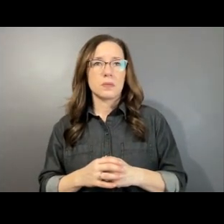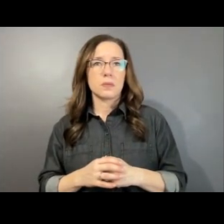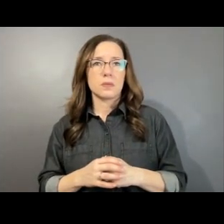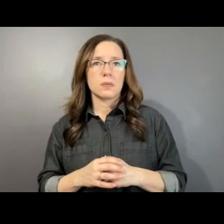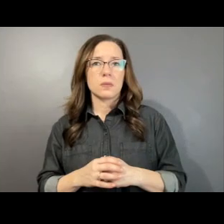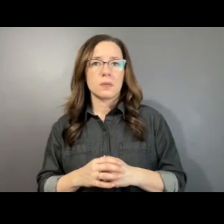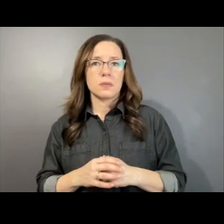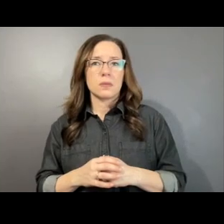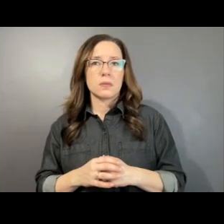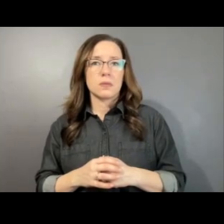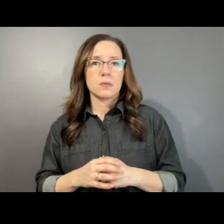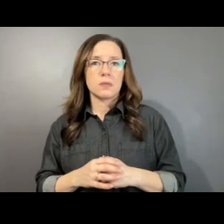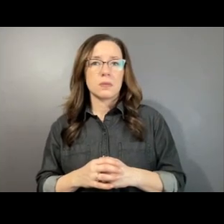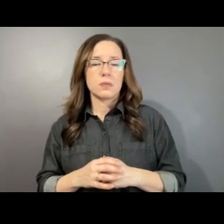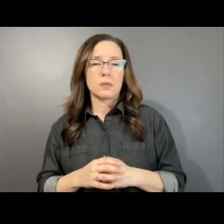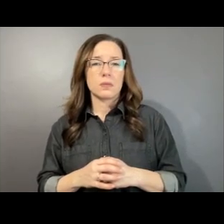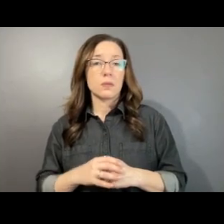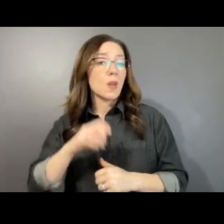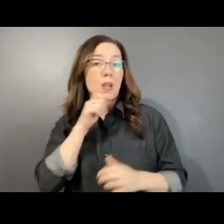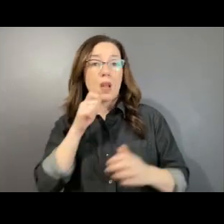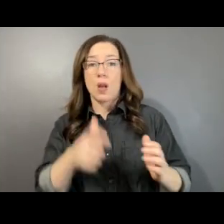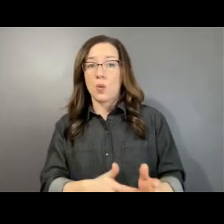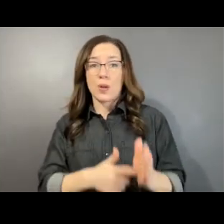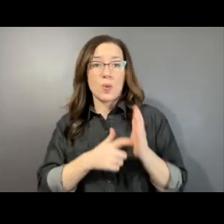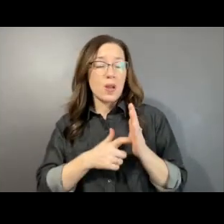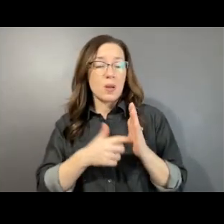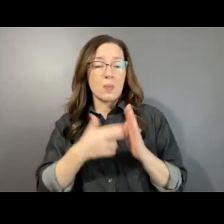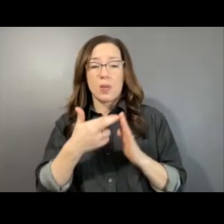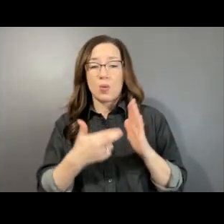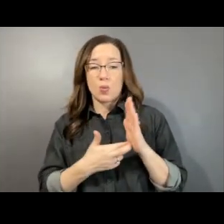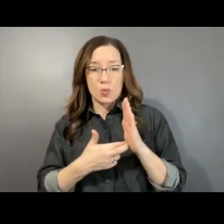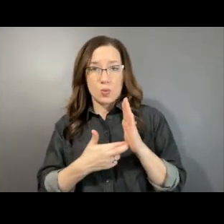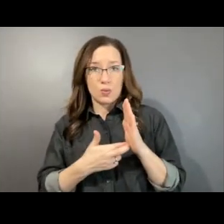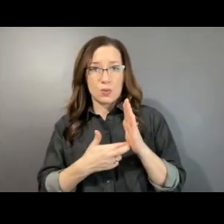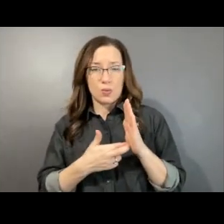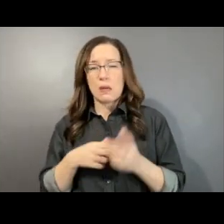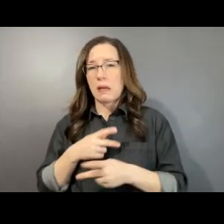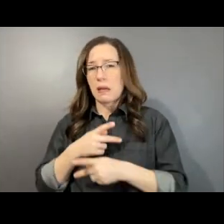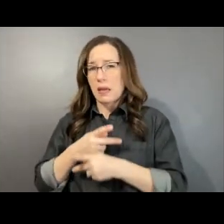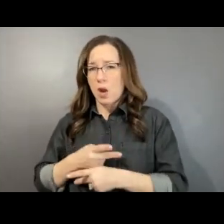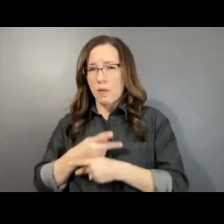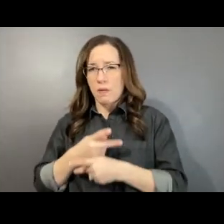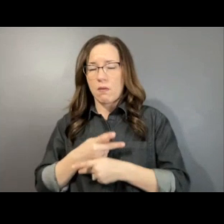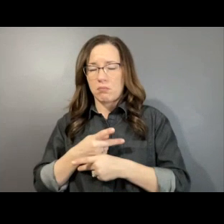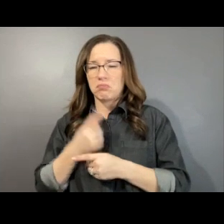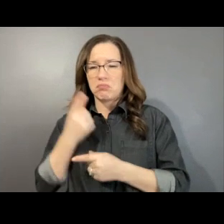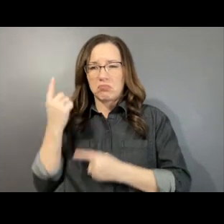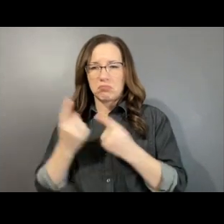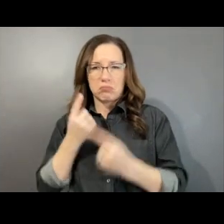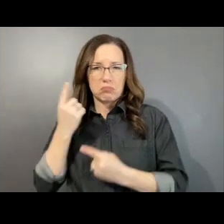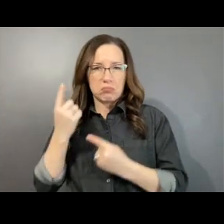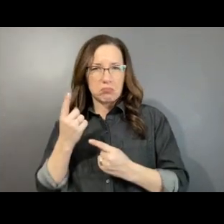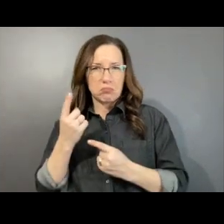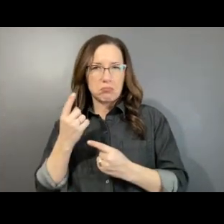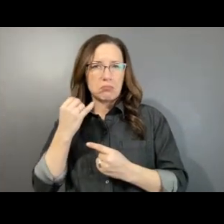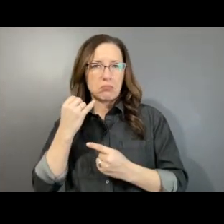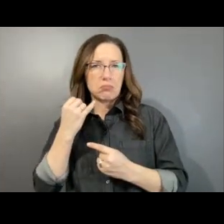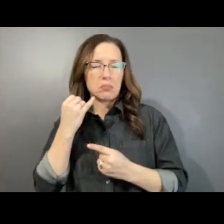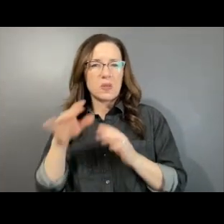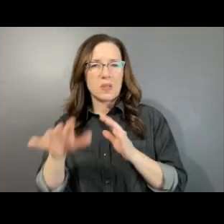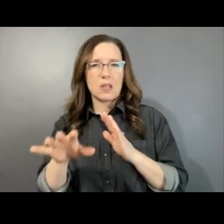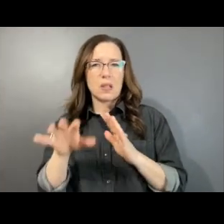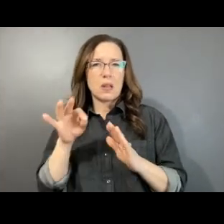While not required by the guidelines, careful consideration should be given to the selection